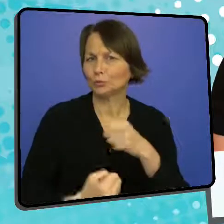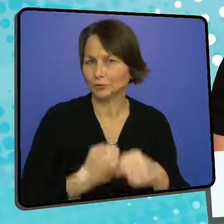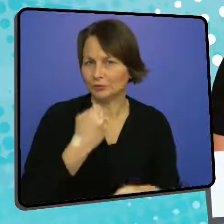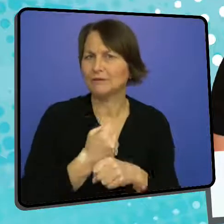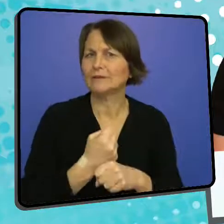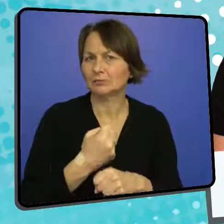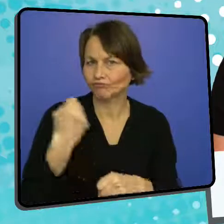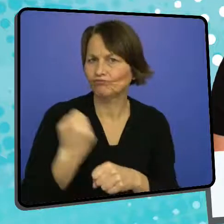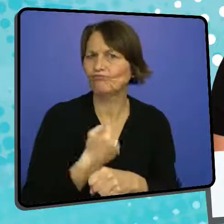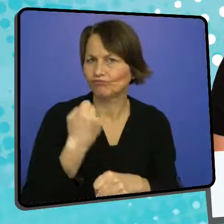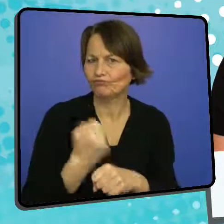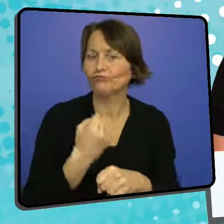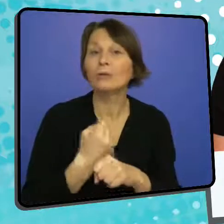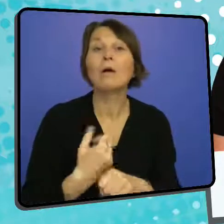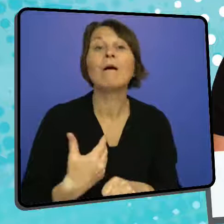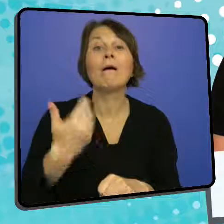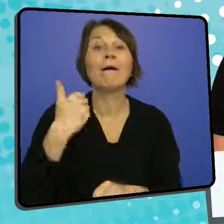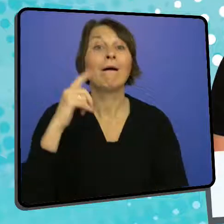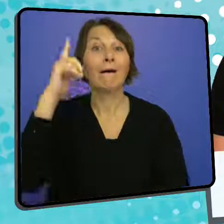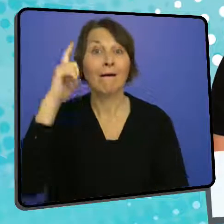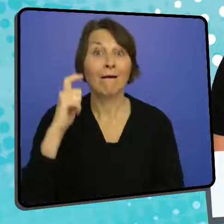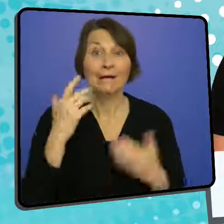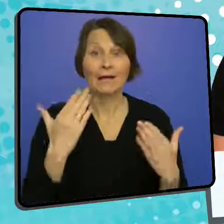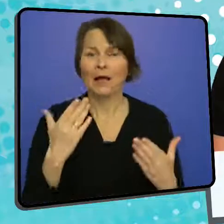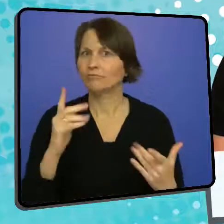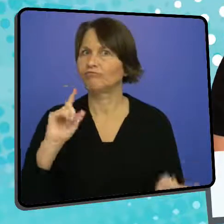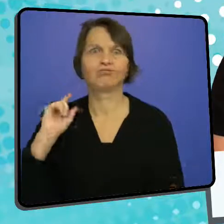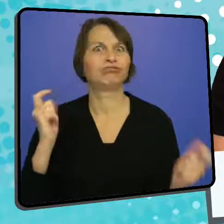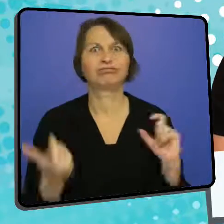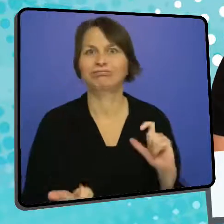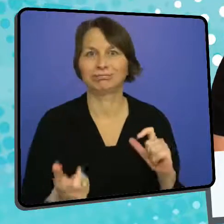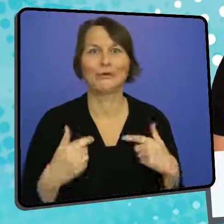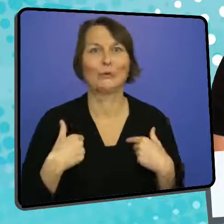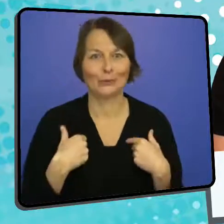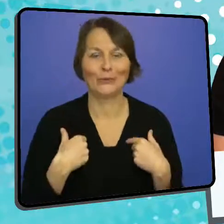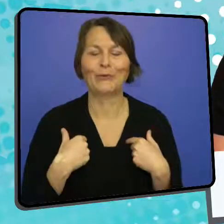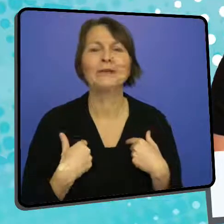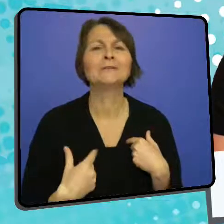my job was very different to what I do today. So I joined the team to,